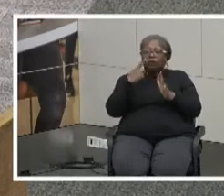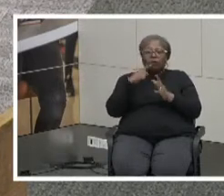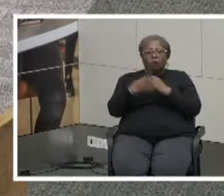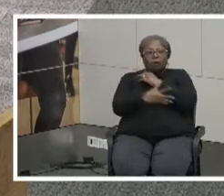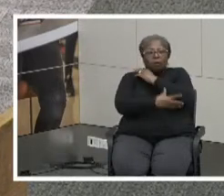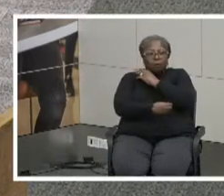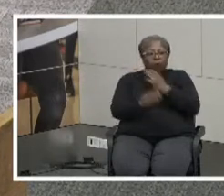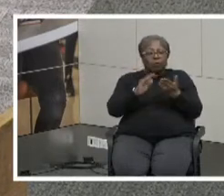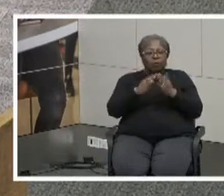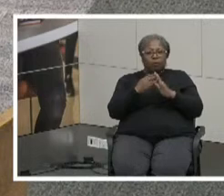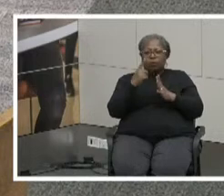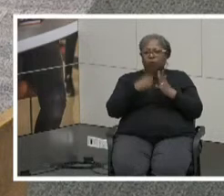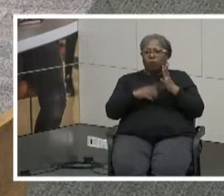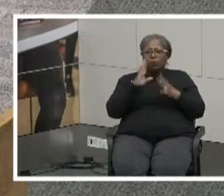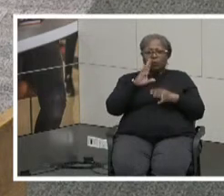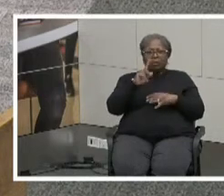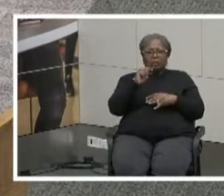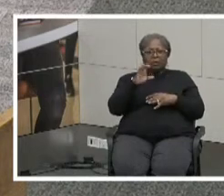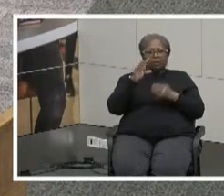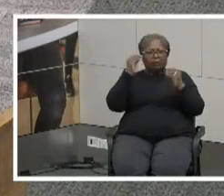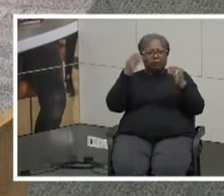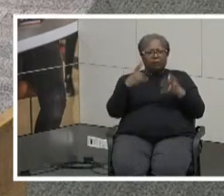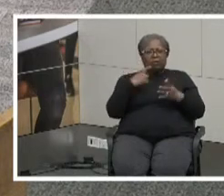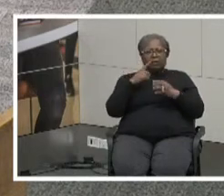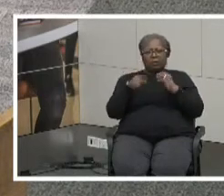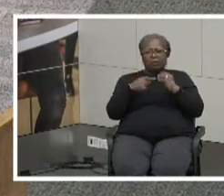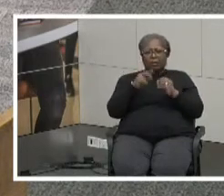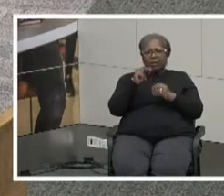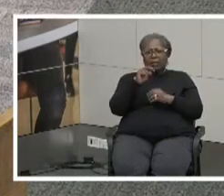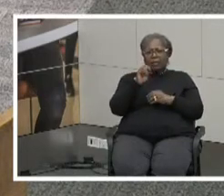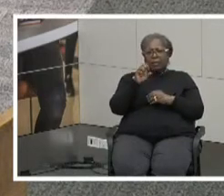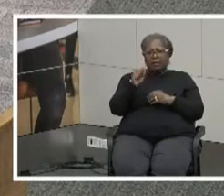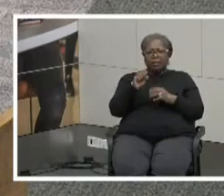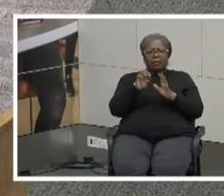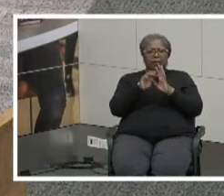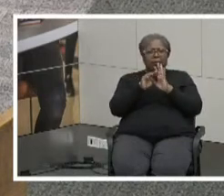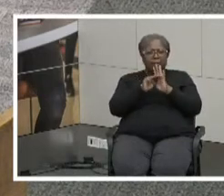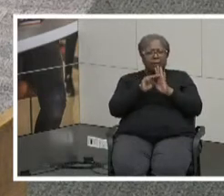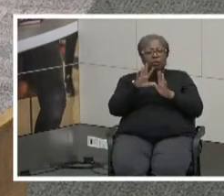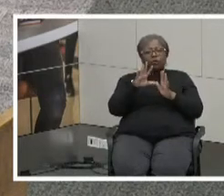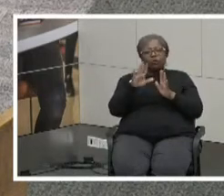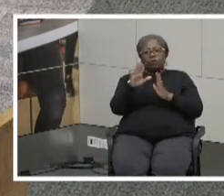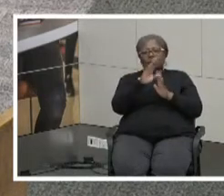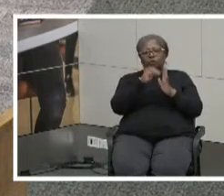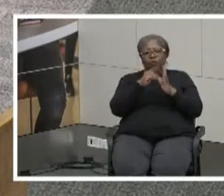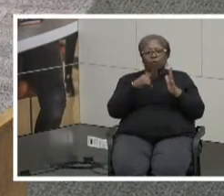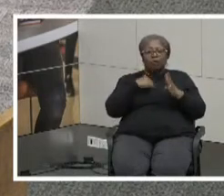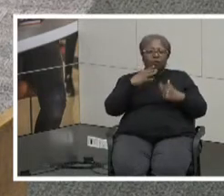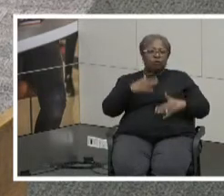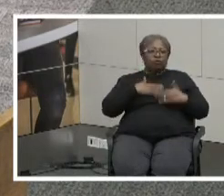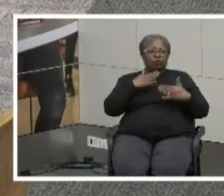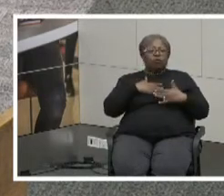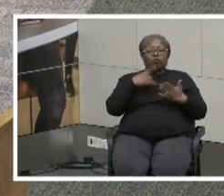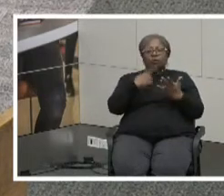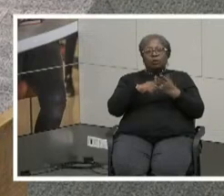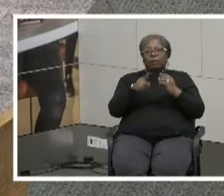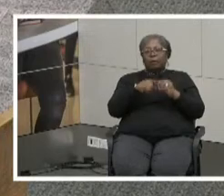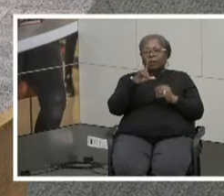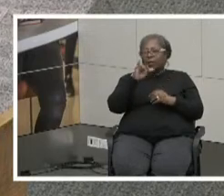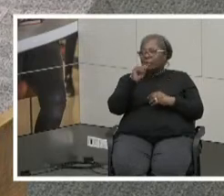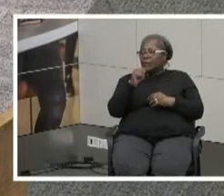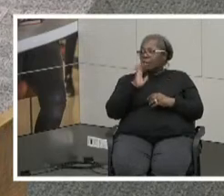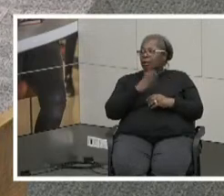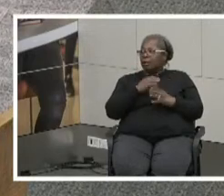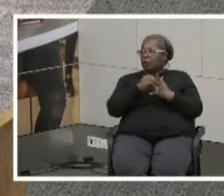communities what would your TC Professor say about the NES model your students have joyful discussions about literature and